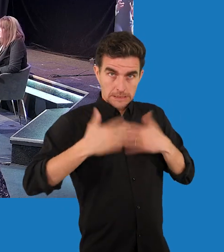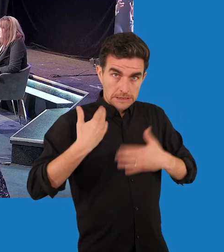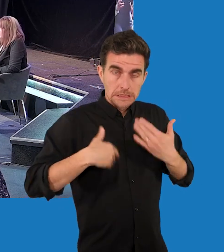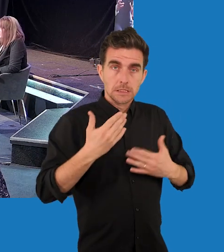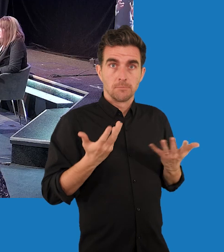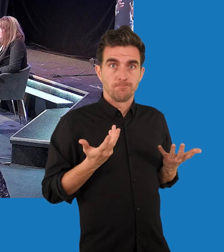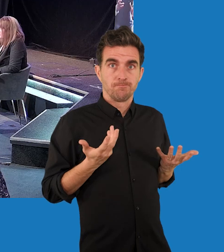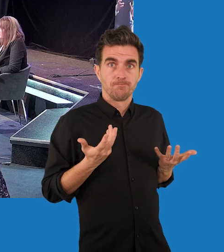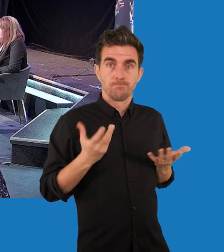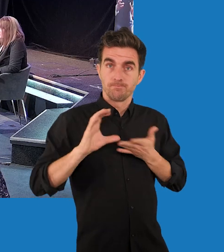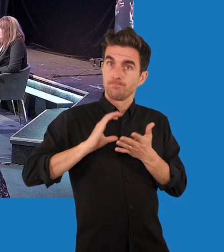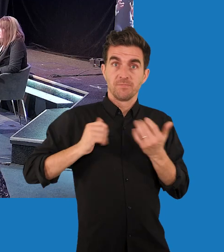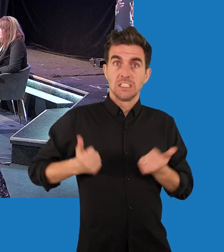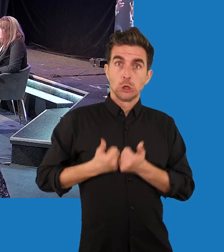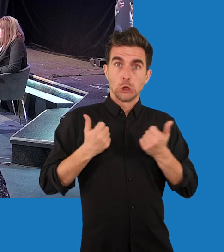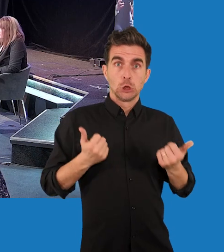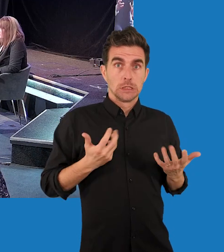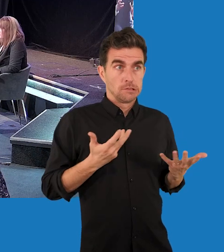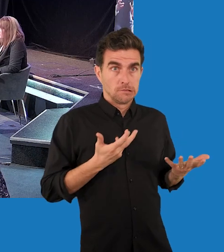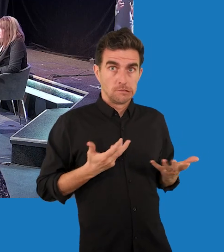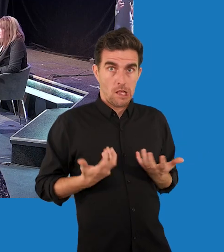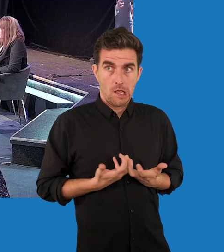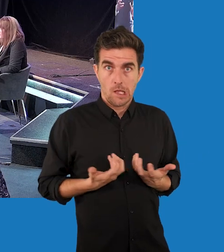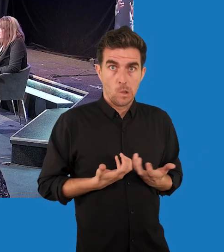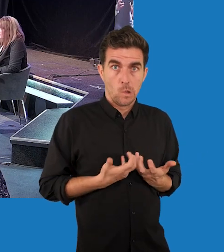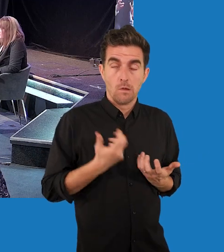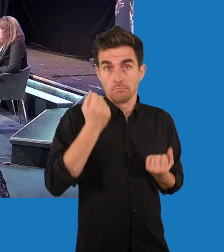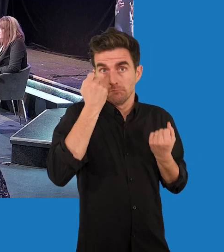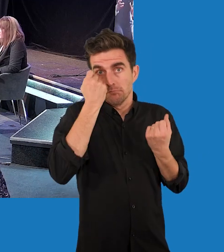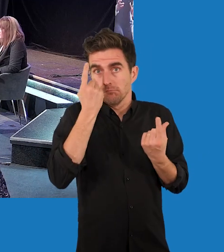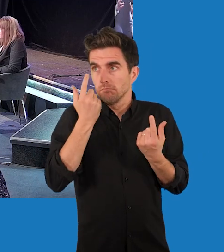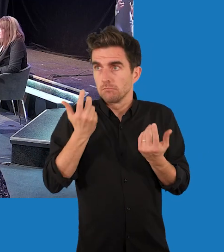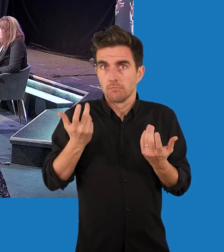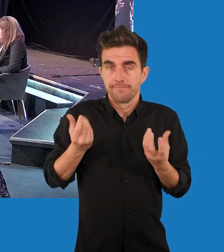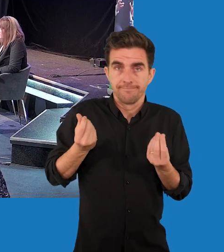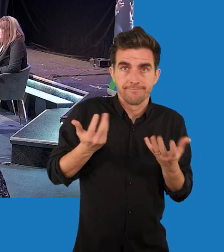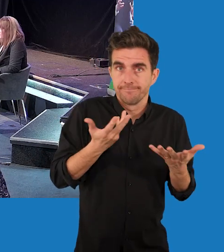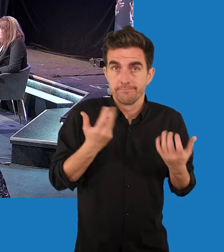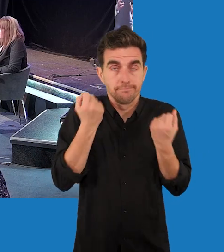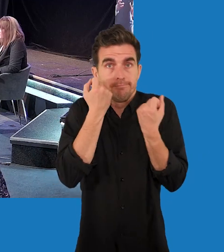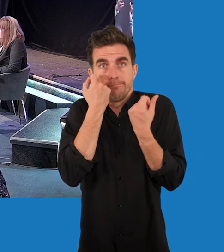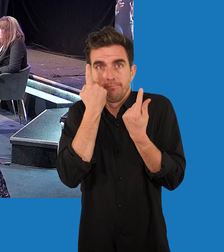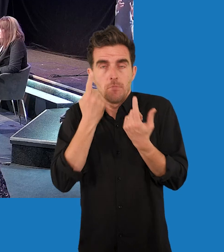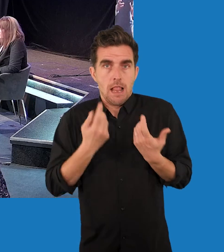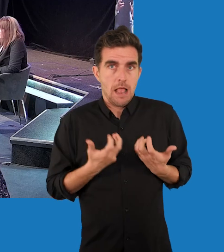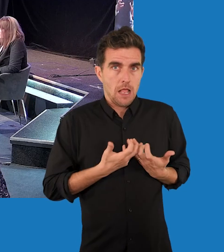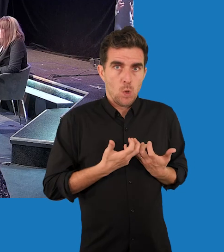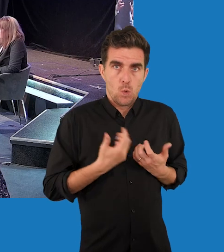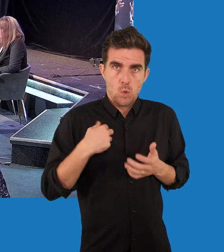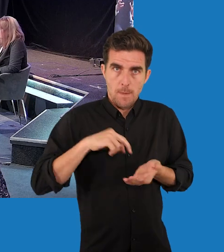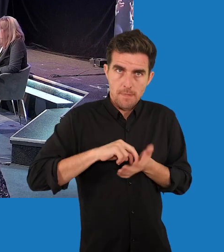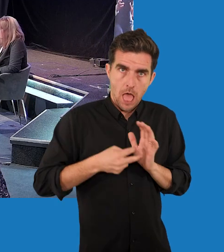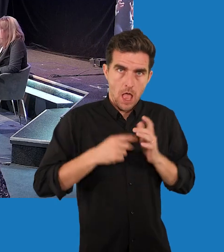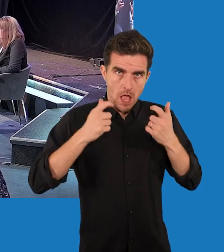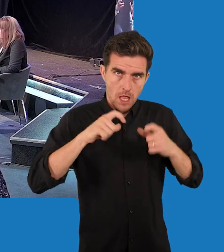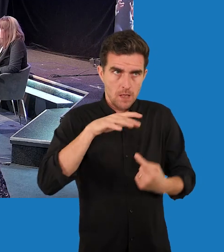to organise ourselves. And if the funds are not continuing, because it's pretty understandable given the situation,